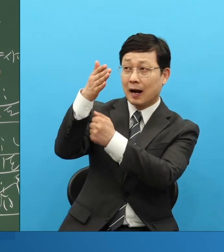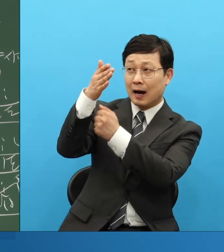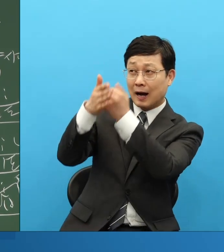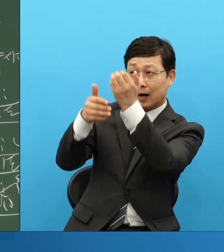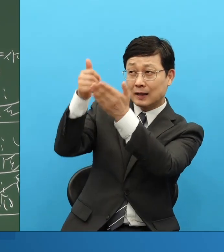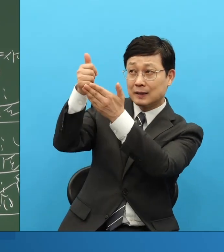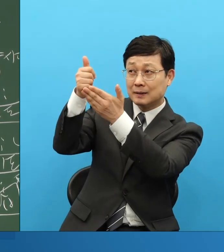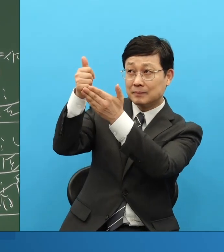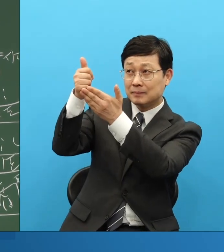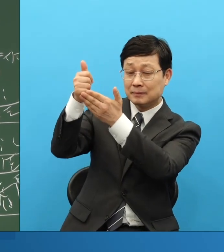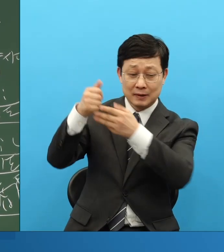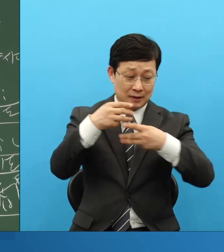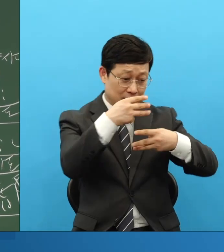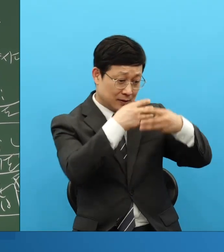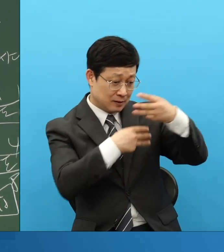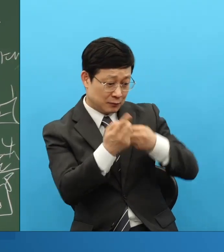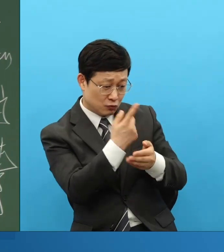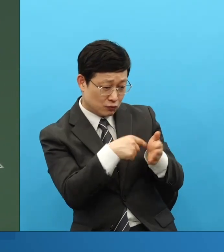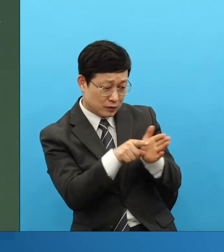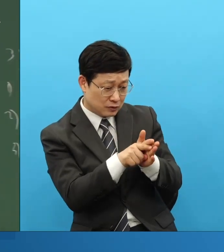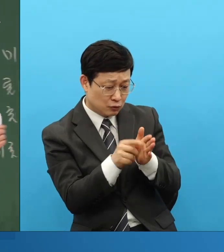that God has prepared for the remnants?